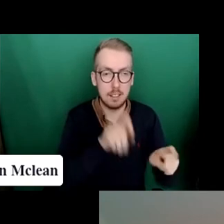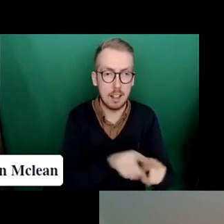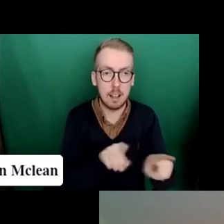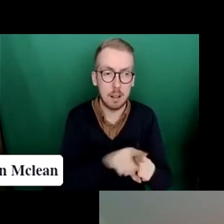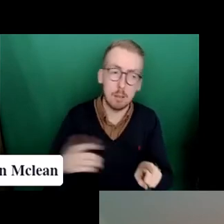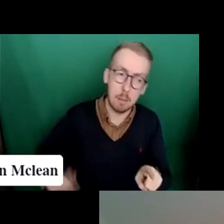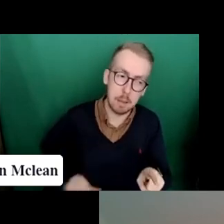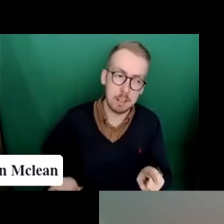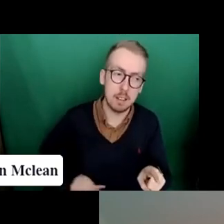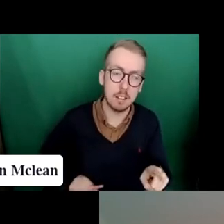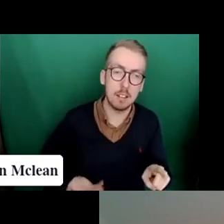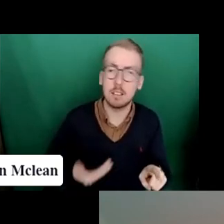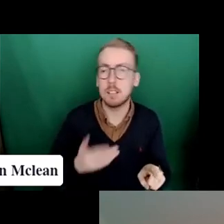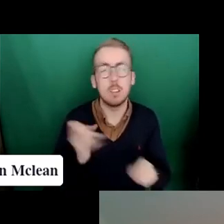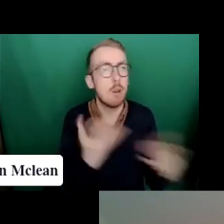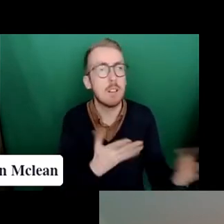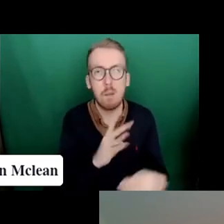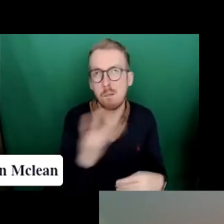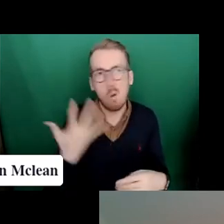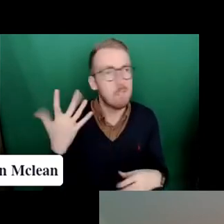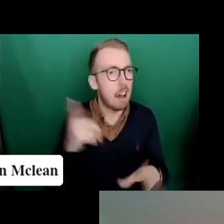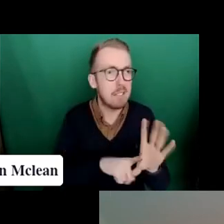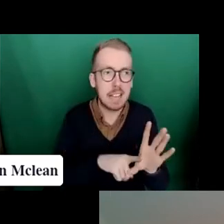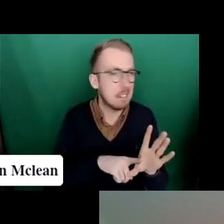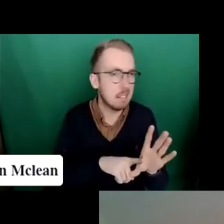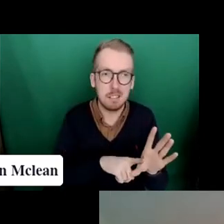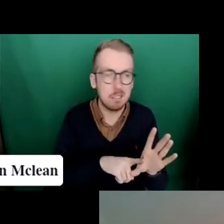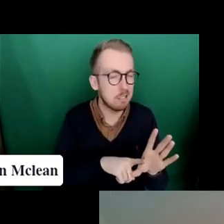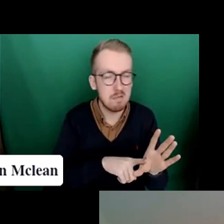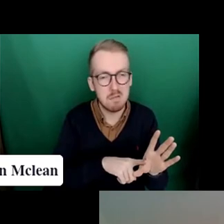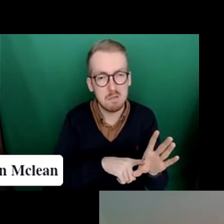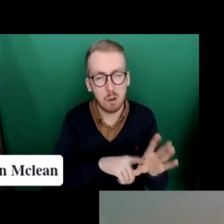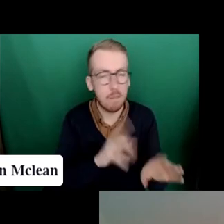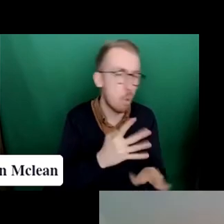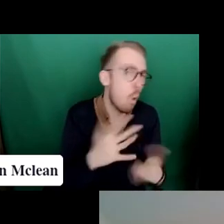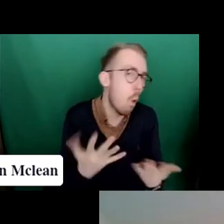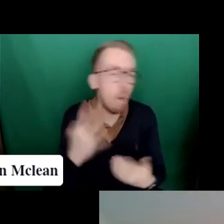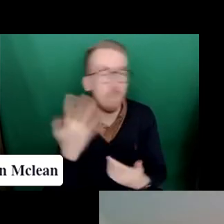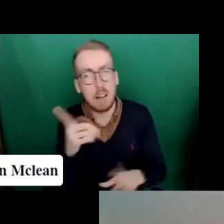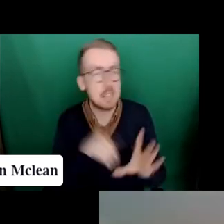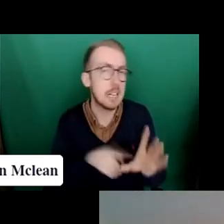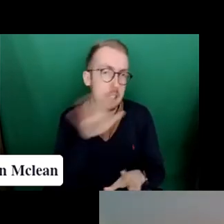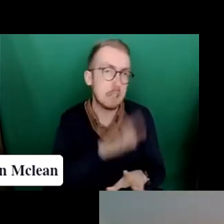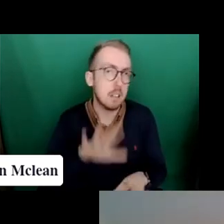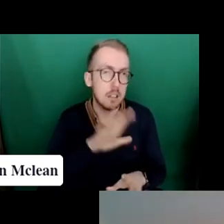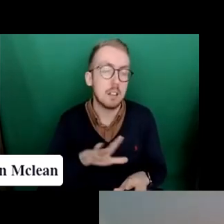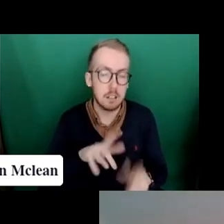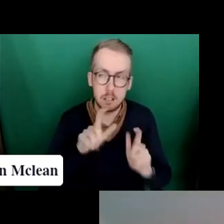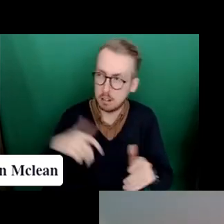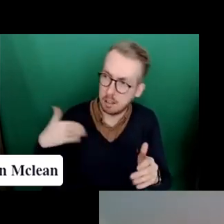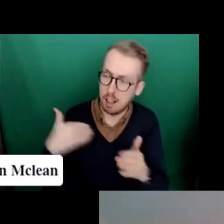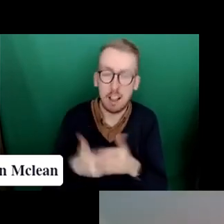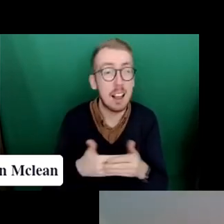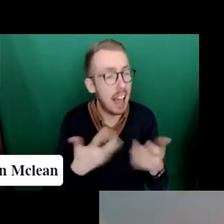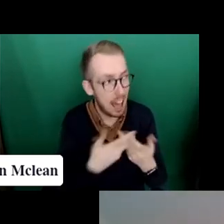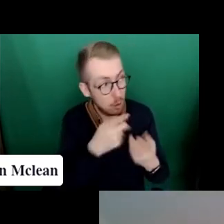say 4 or 5 years and that I never saw myself getting out of it, you know, and you'd be like, well, actually, if your organization takes the time